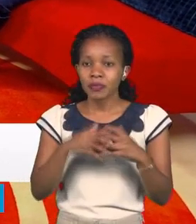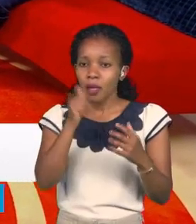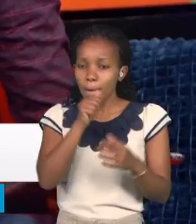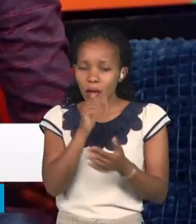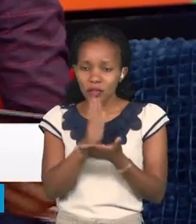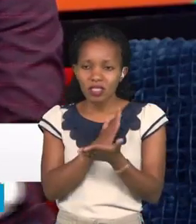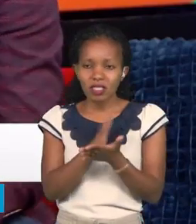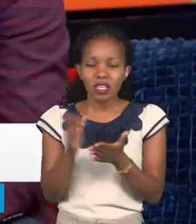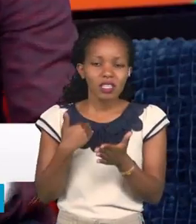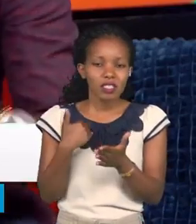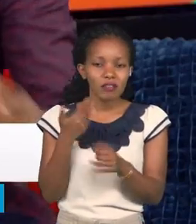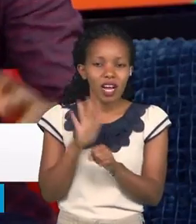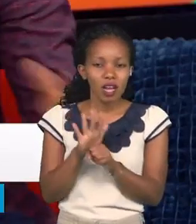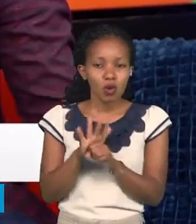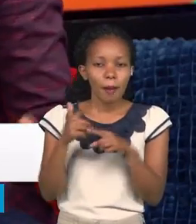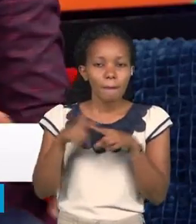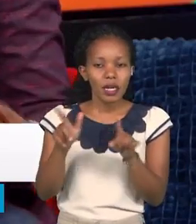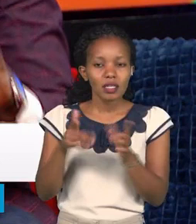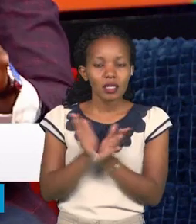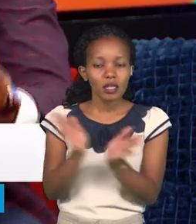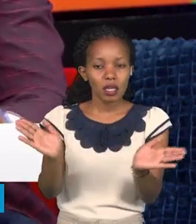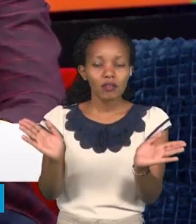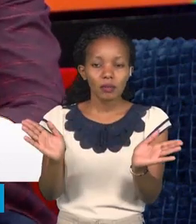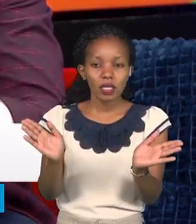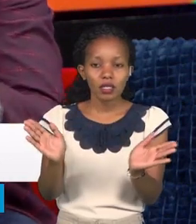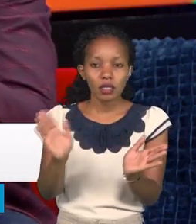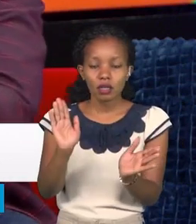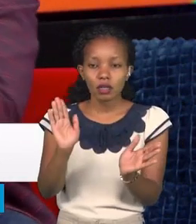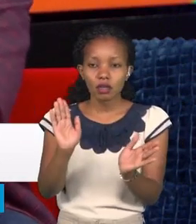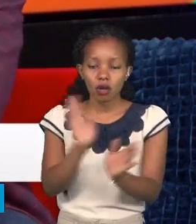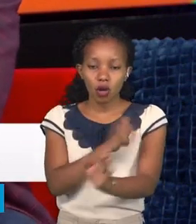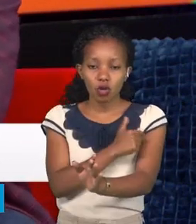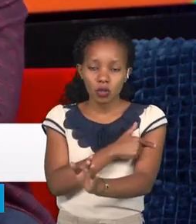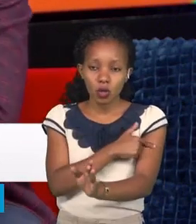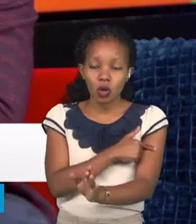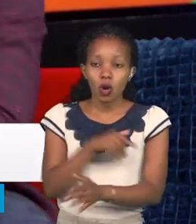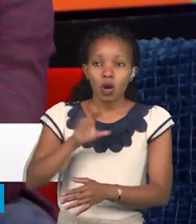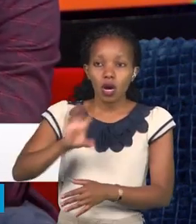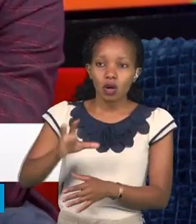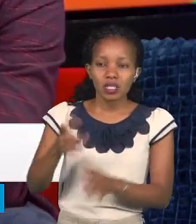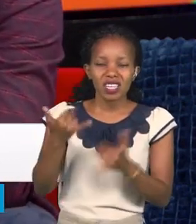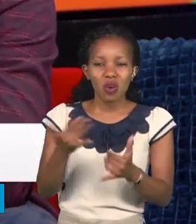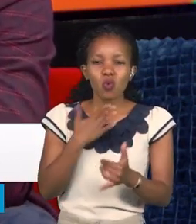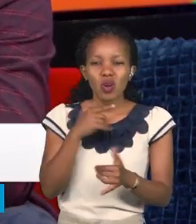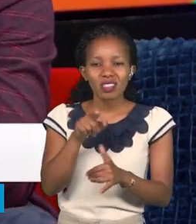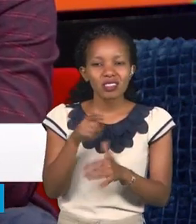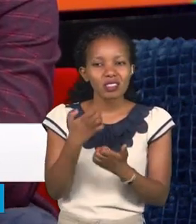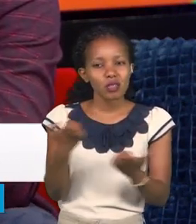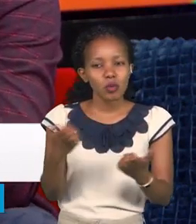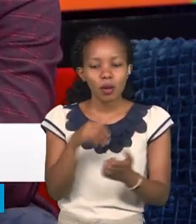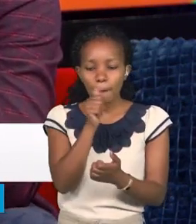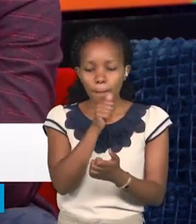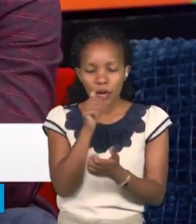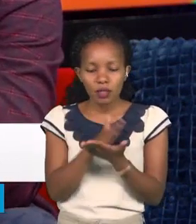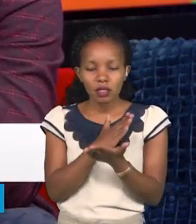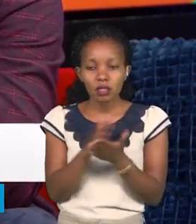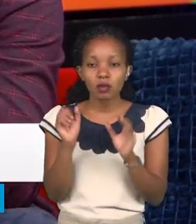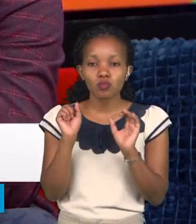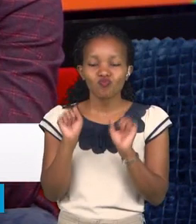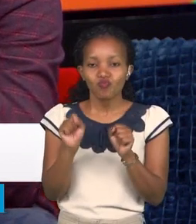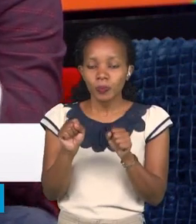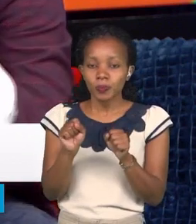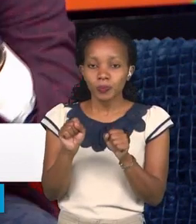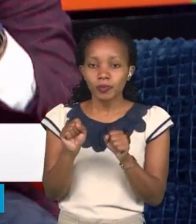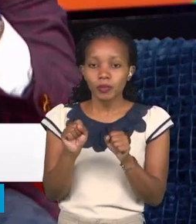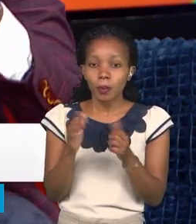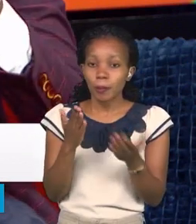quite some time. Yeah. But now all county hospitals are now being installed these high-tech machines. Yeah. Now, do you think the private sector can play a big role in terms